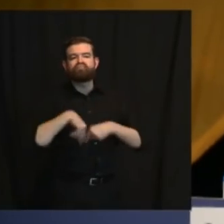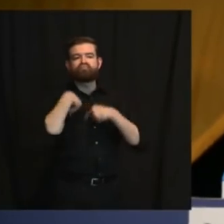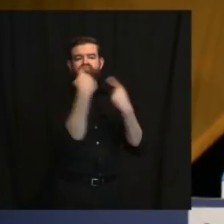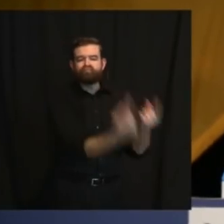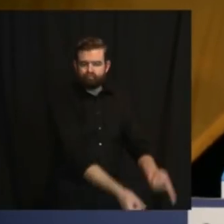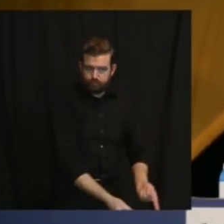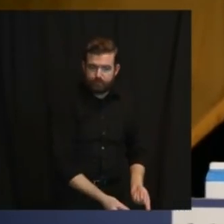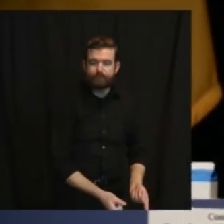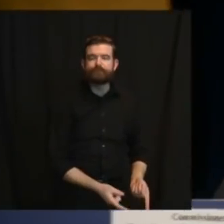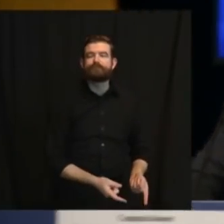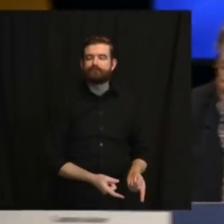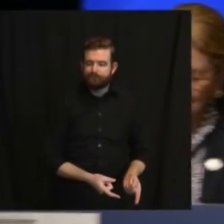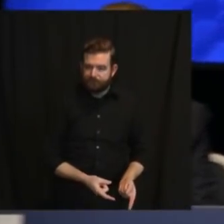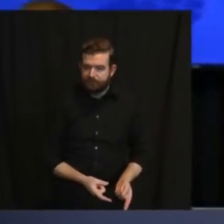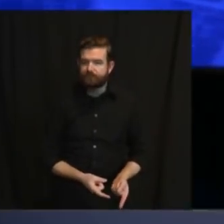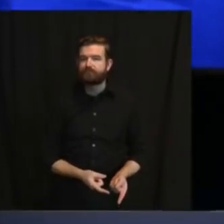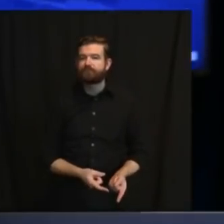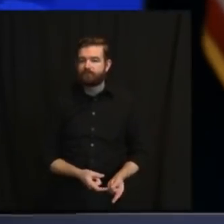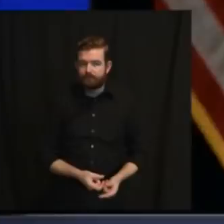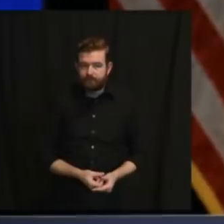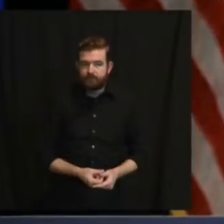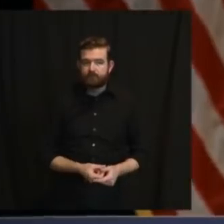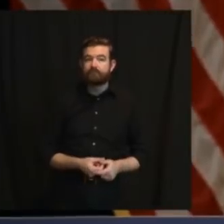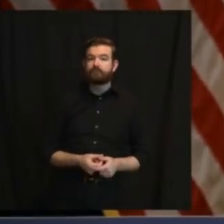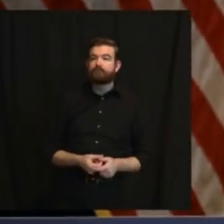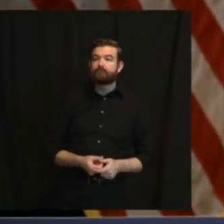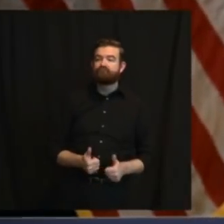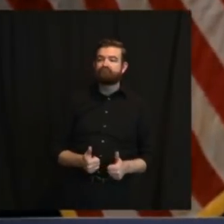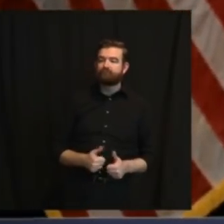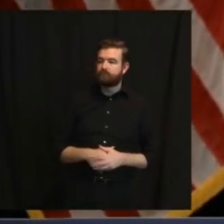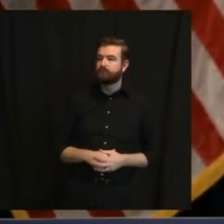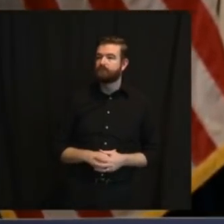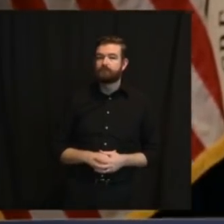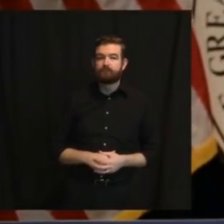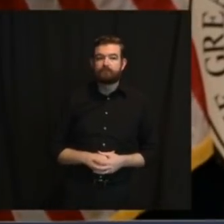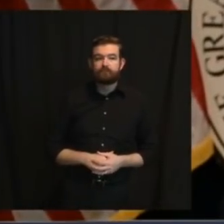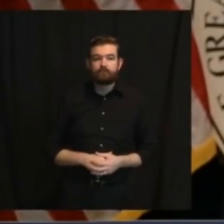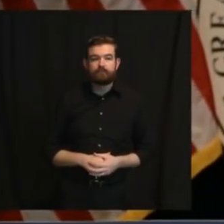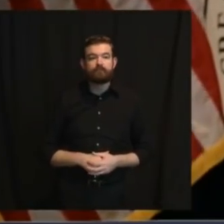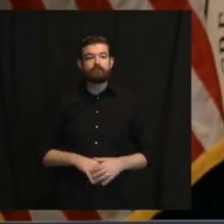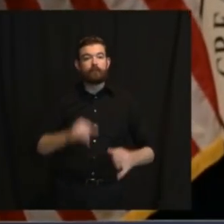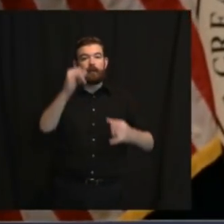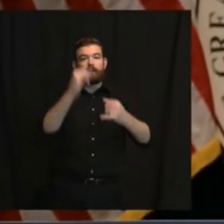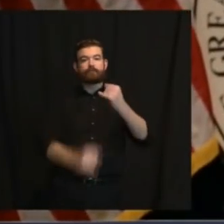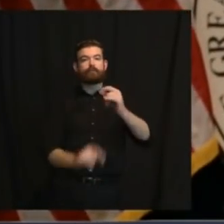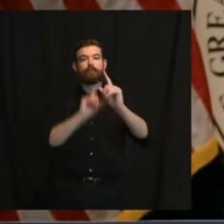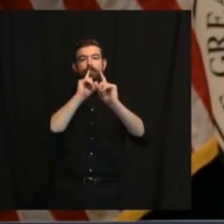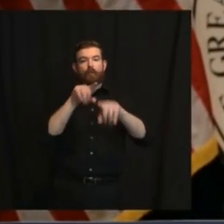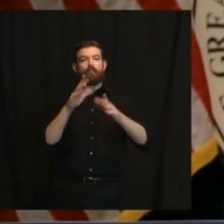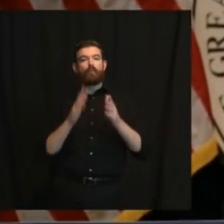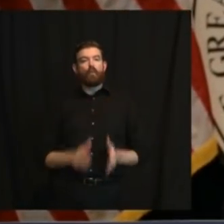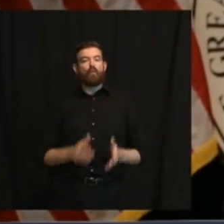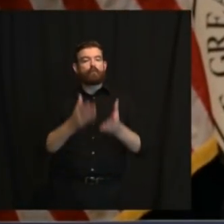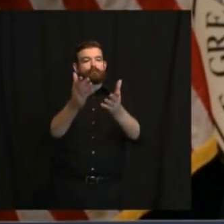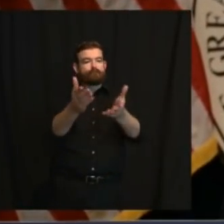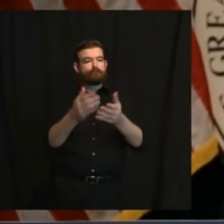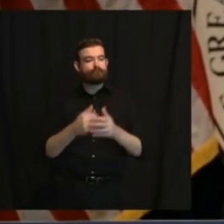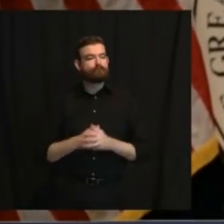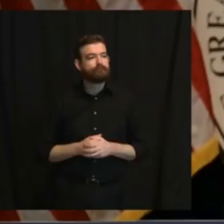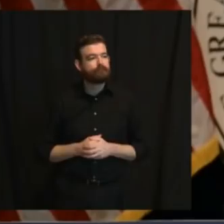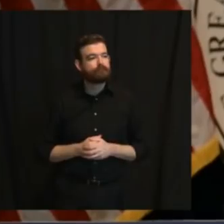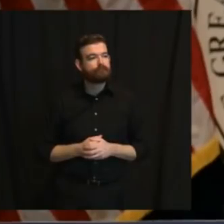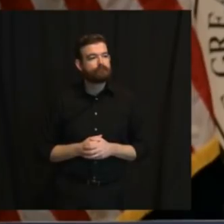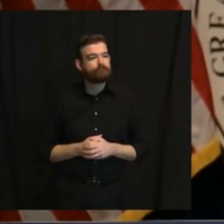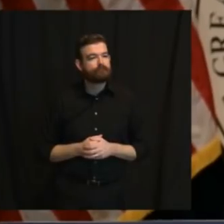deaths. Thank you. Thanks, Mike. John, you get to take us out. Hold on. All right. Good afternoon. Thanks, man.